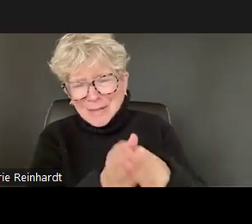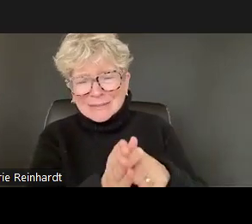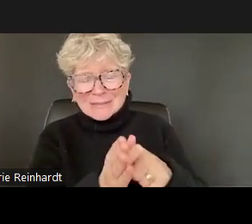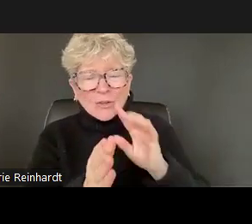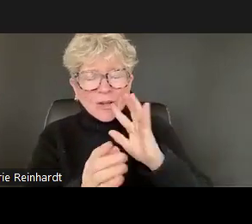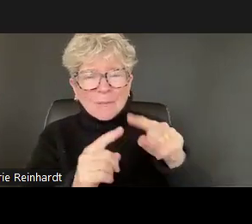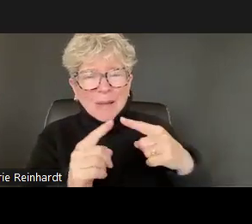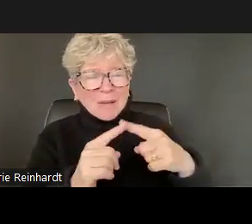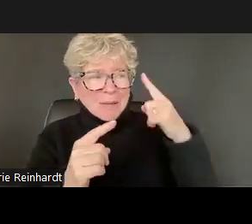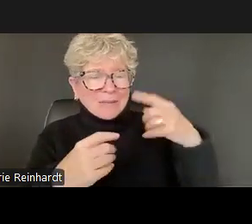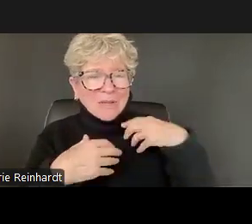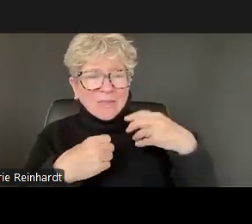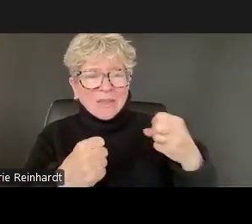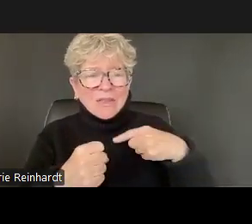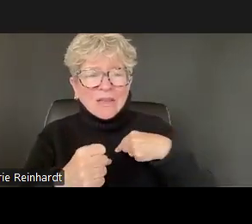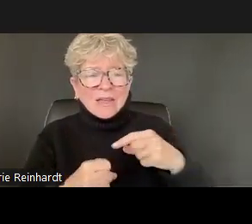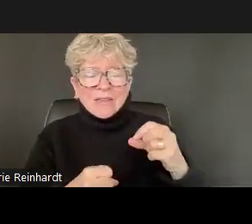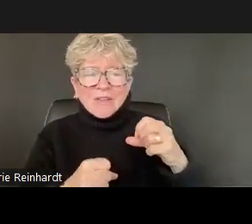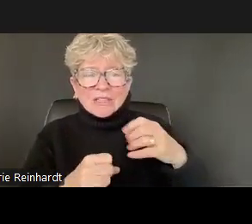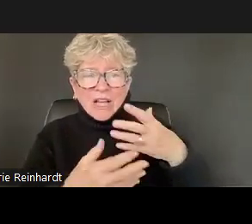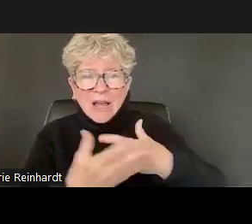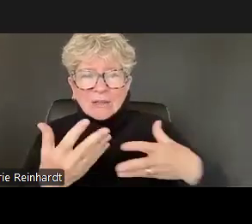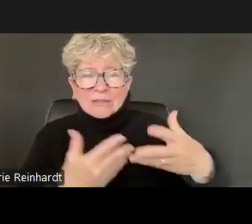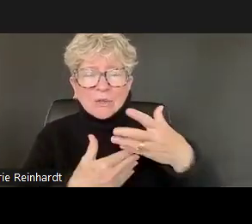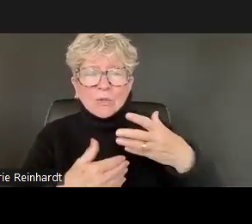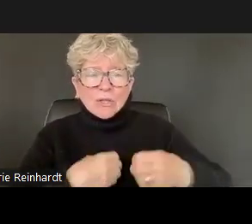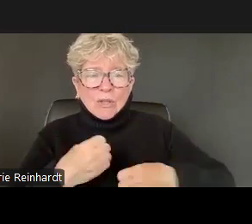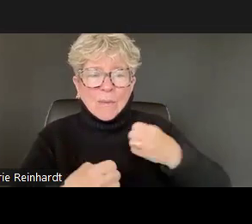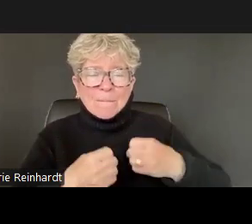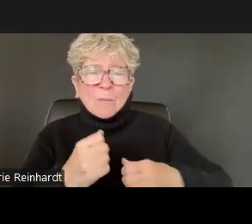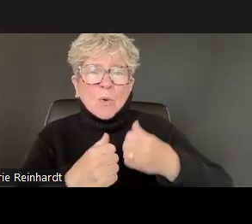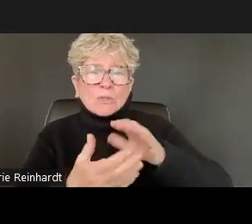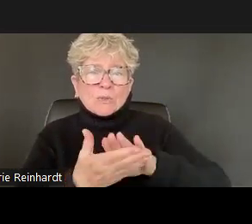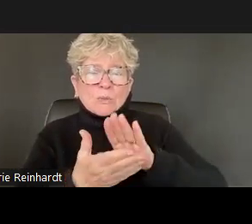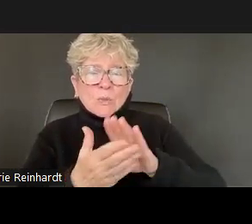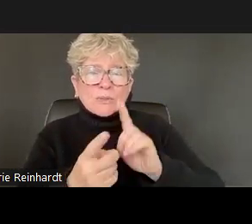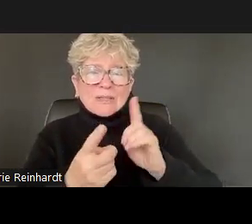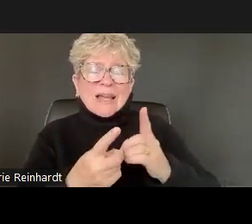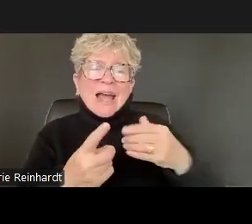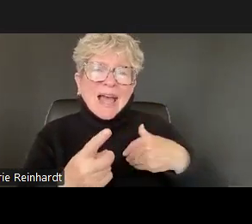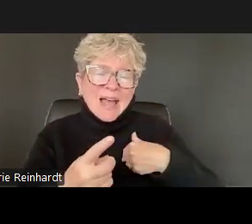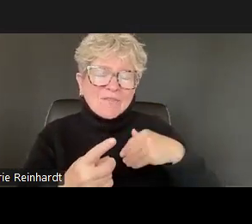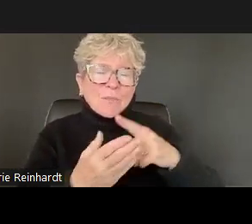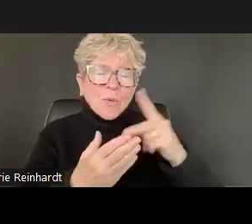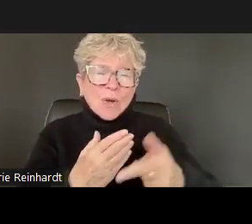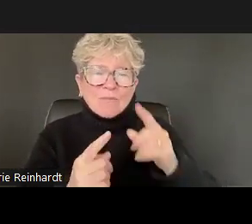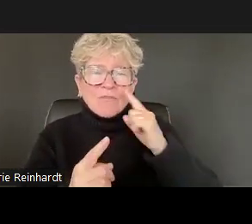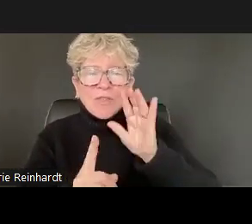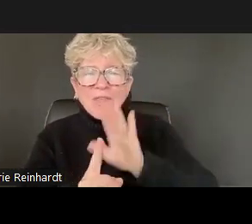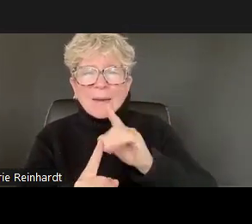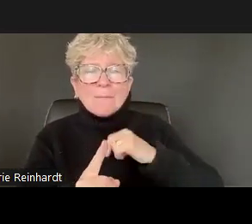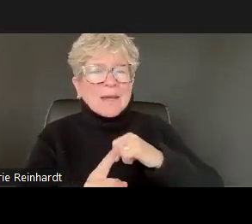having a combination of social, emotional, which I know most districts have, but I just want to say there's not enough